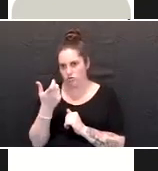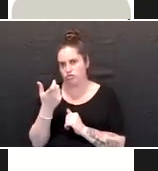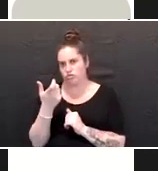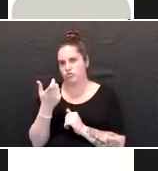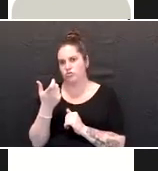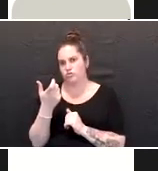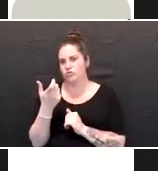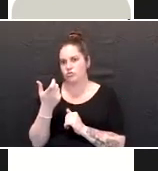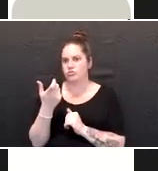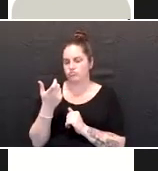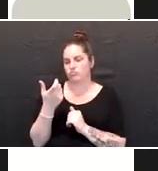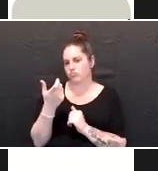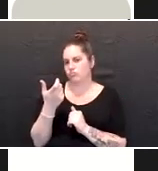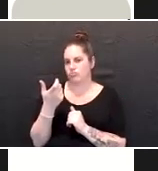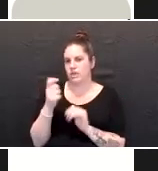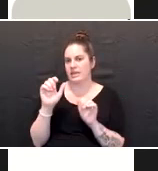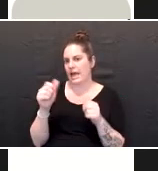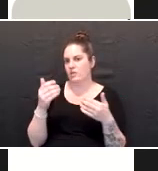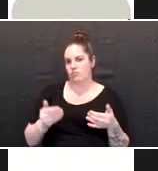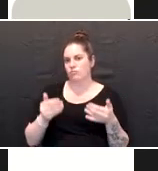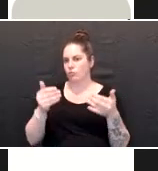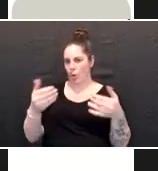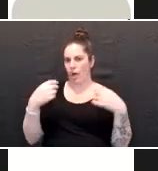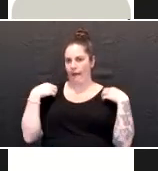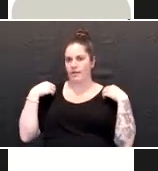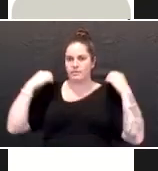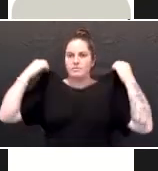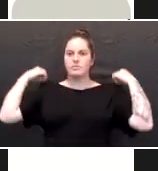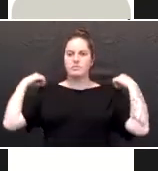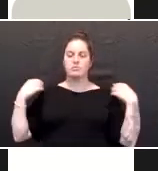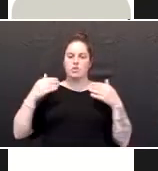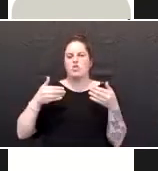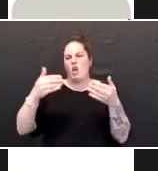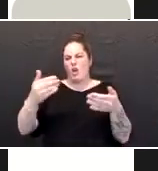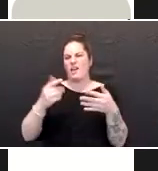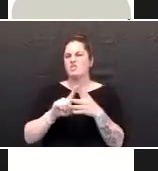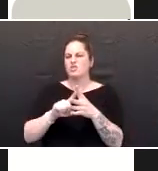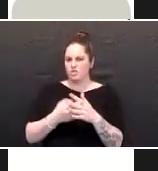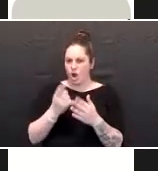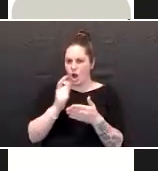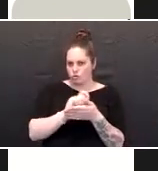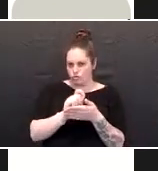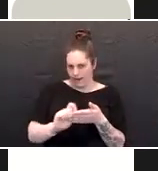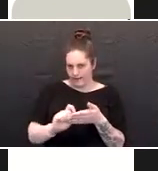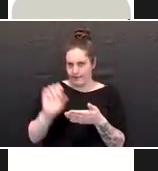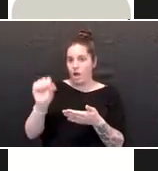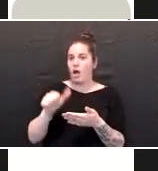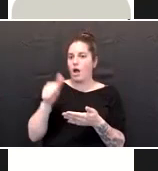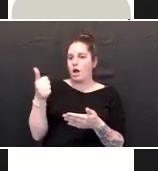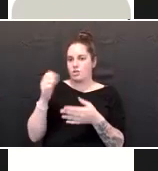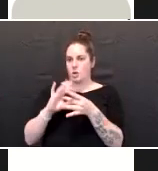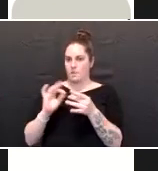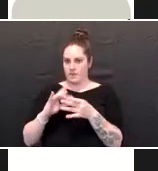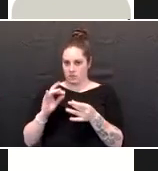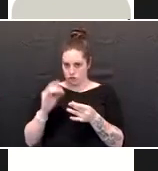you have access to that to go ahead and get started with the writing. The other thing that I will tell you is that